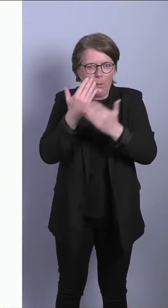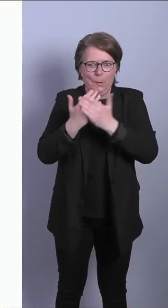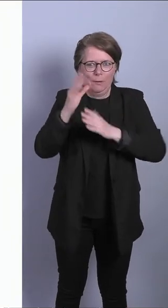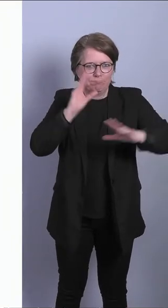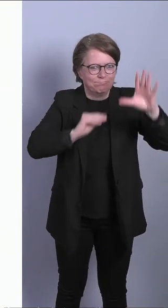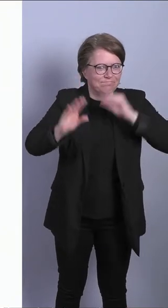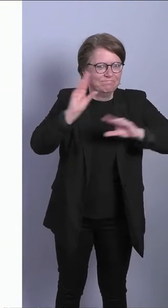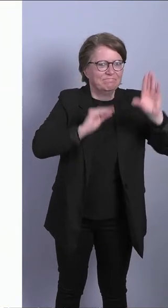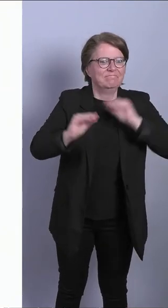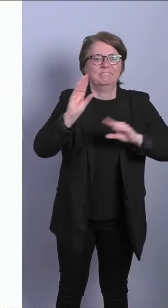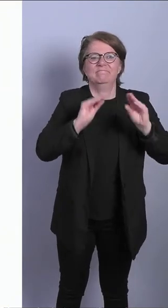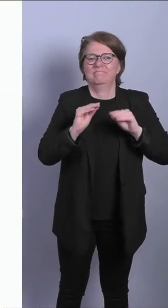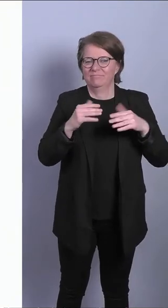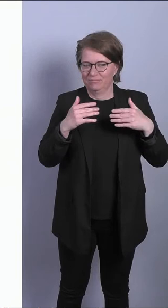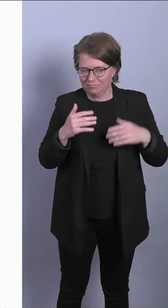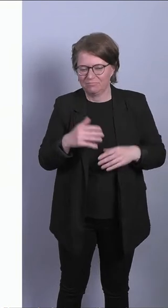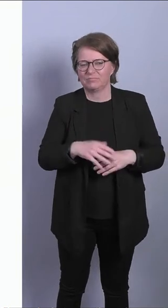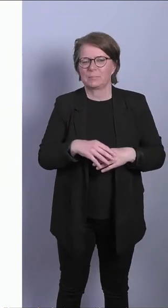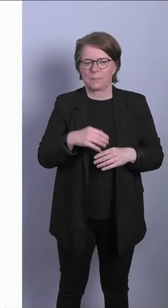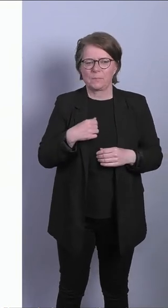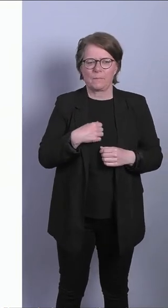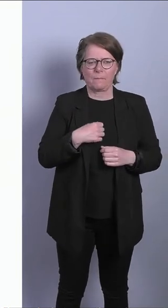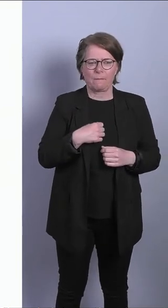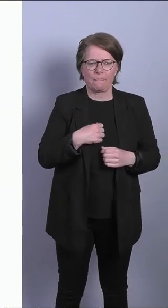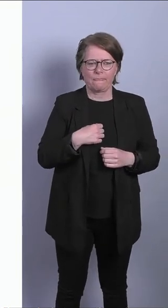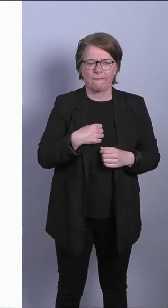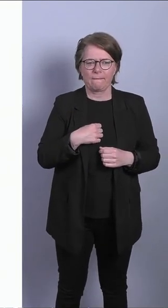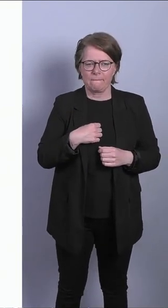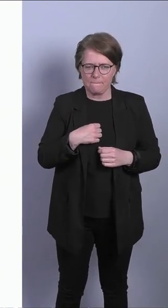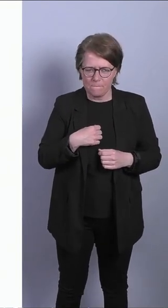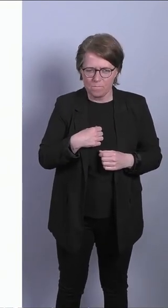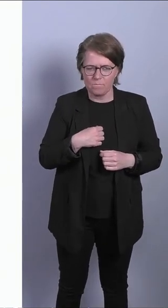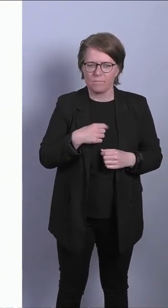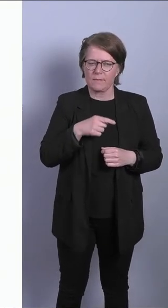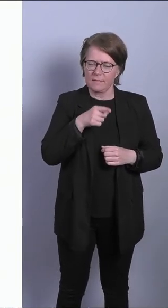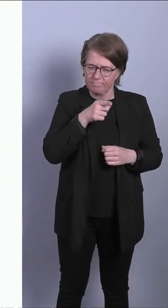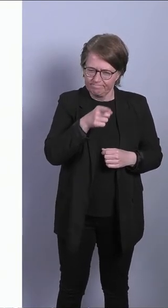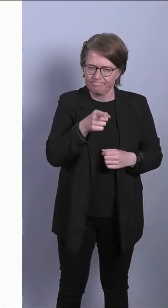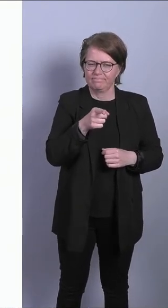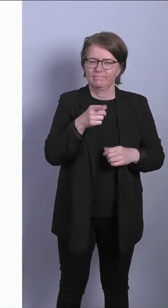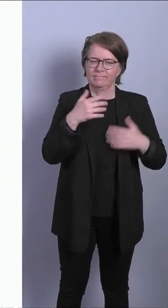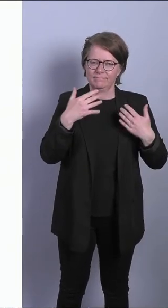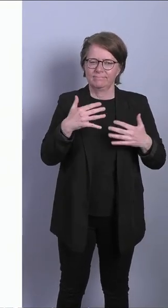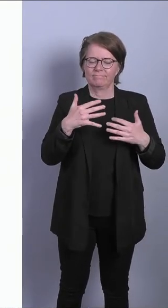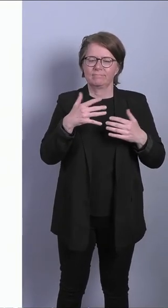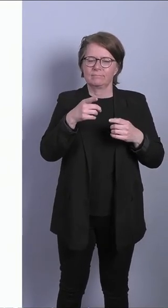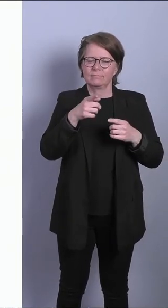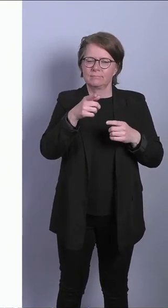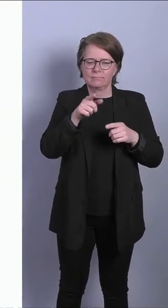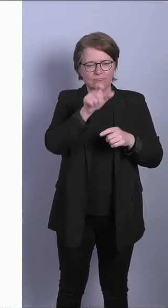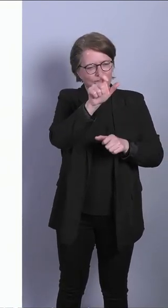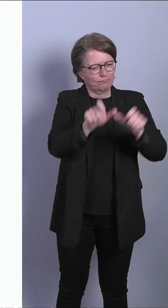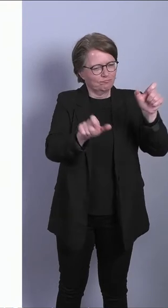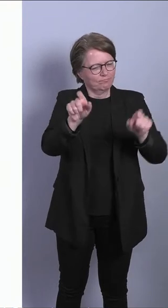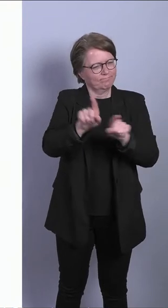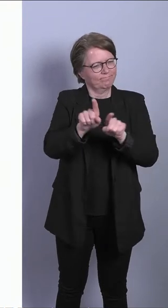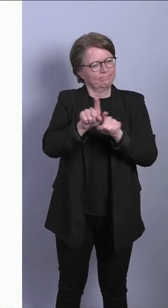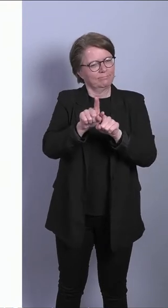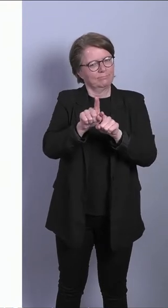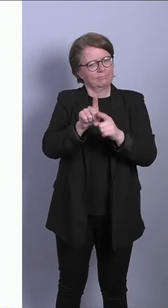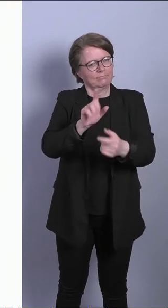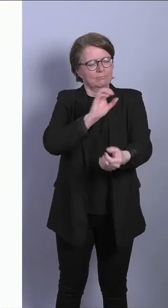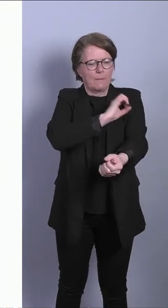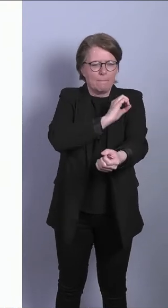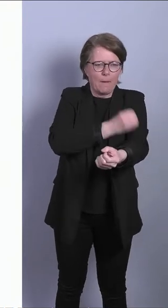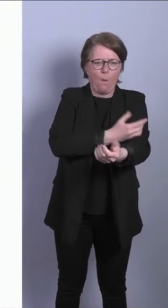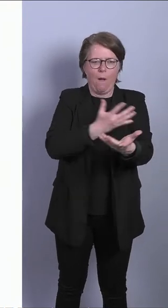the extraordinary power of the athletes, the competition, the spirit of the Special Olympics